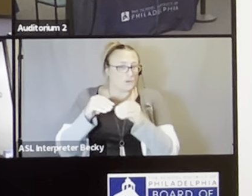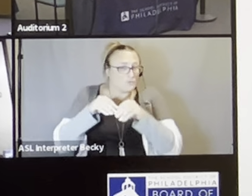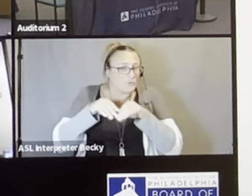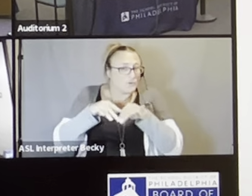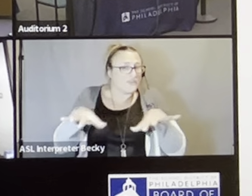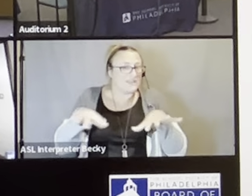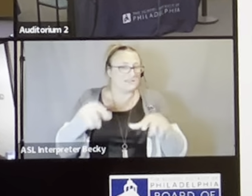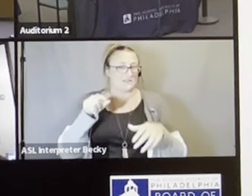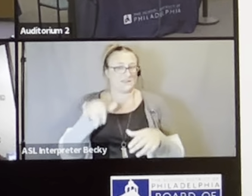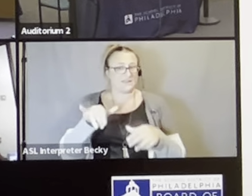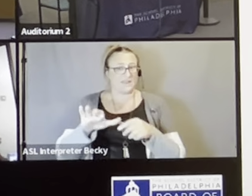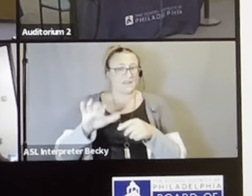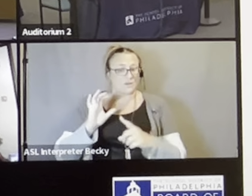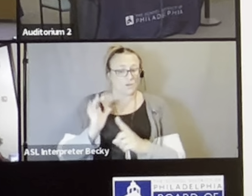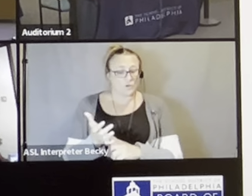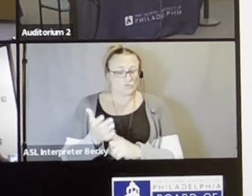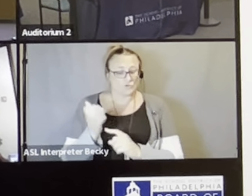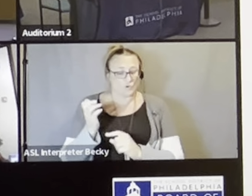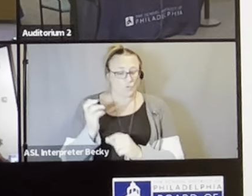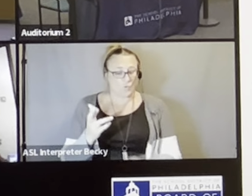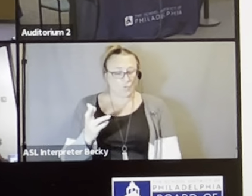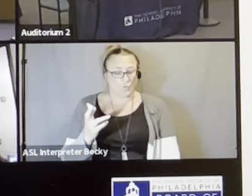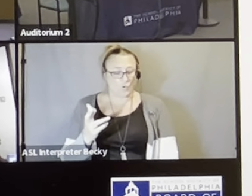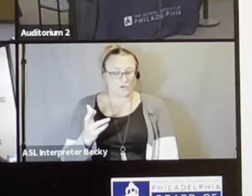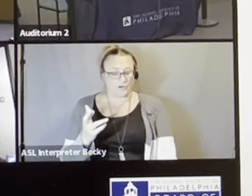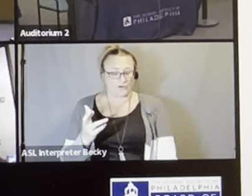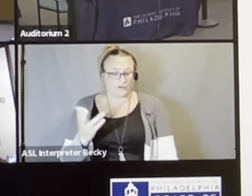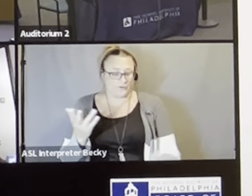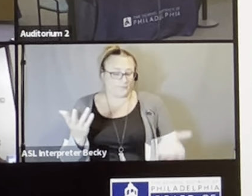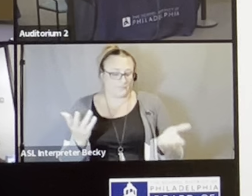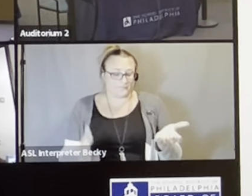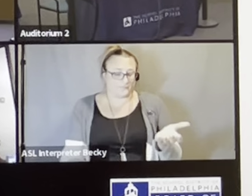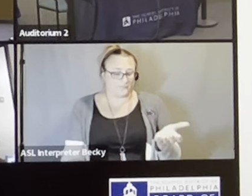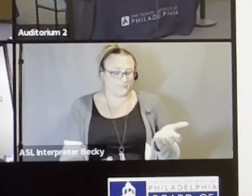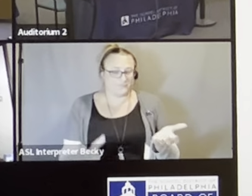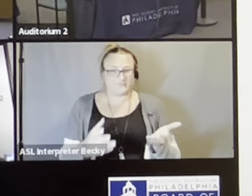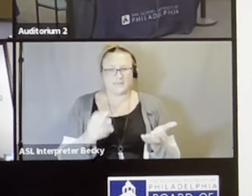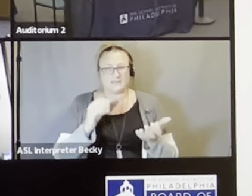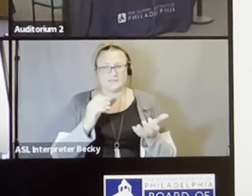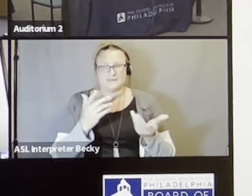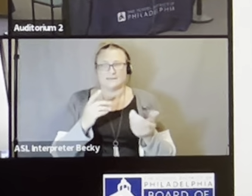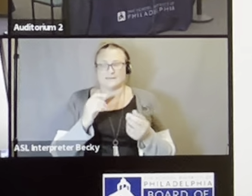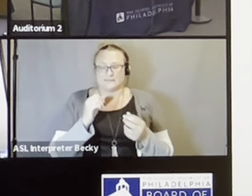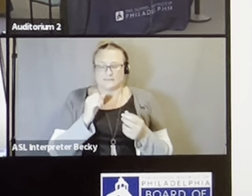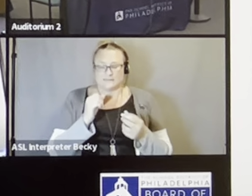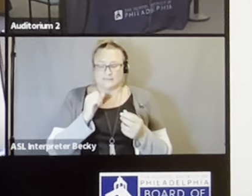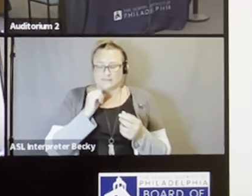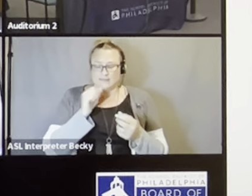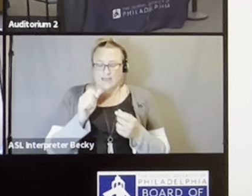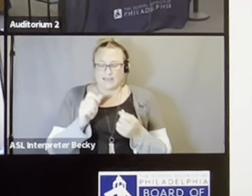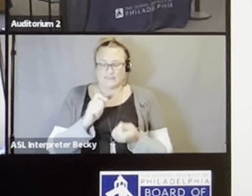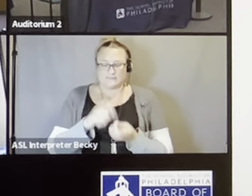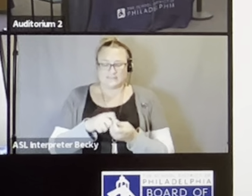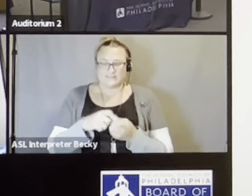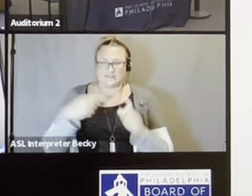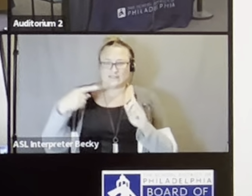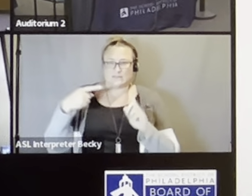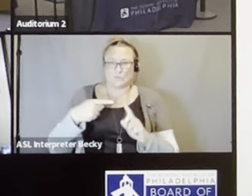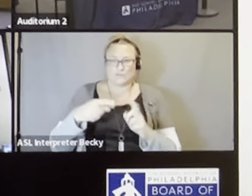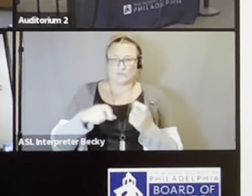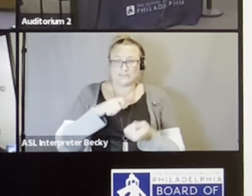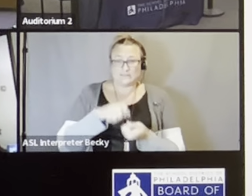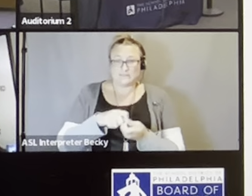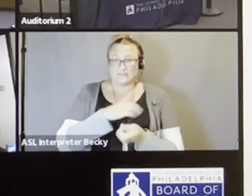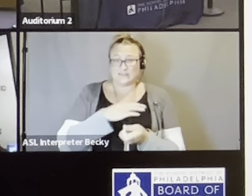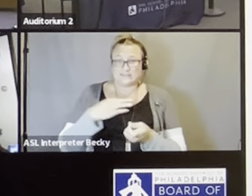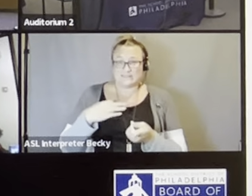or makeup of the school, and not specifically pointing to any individual staff